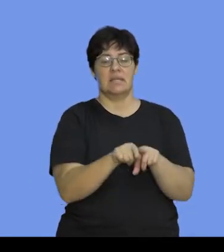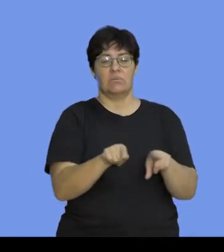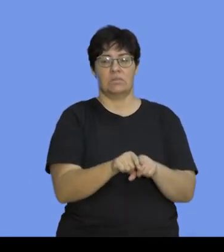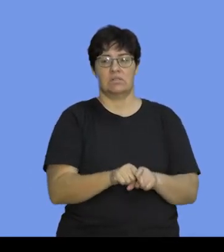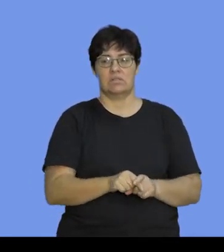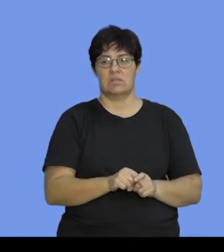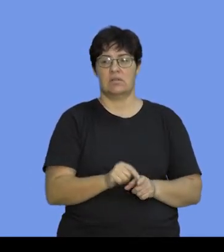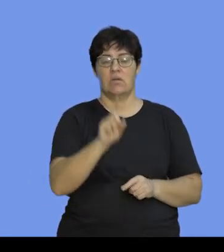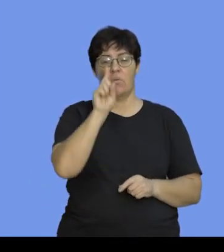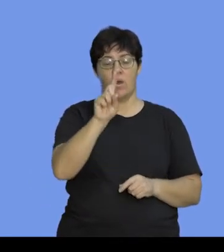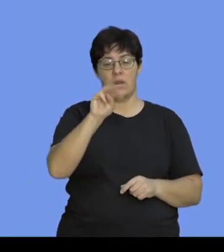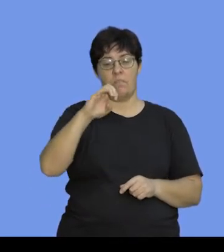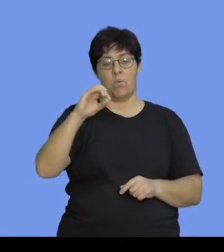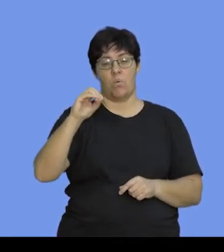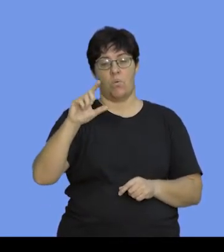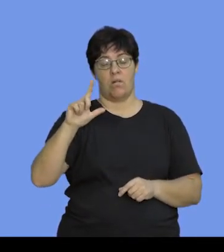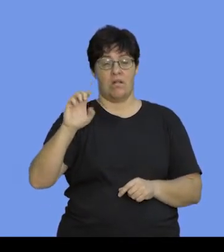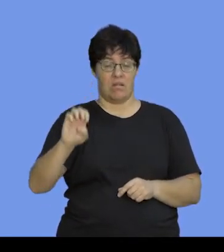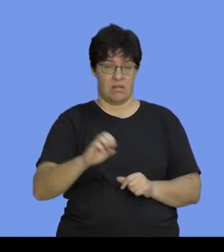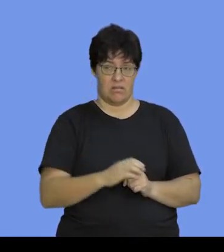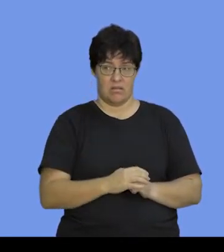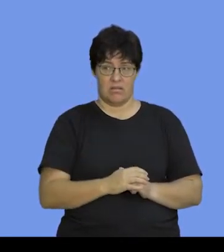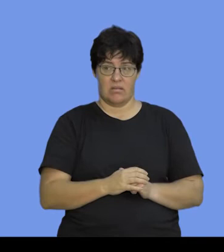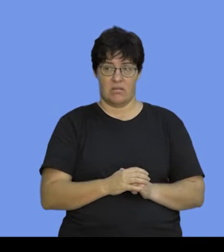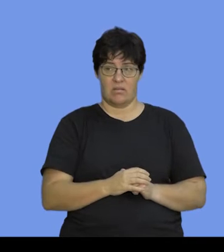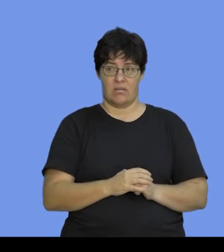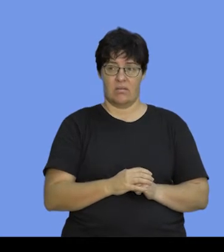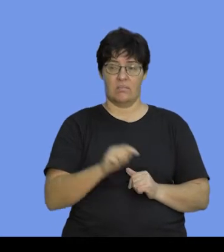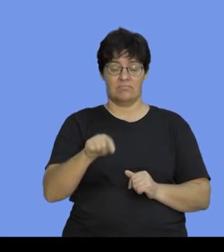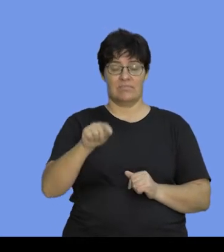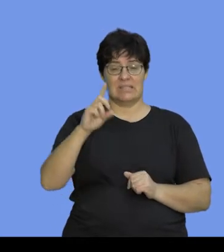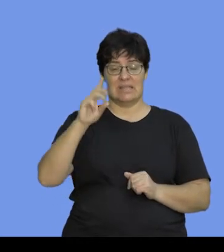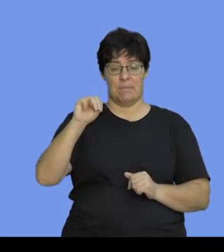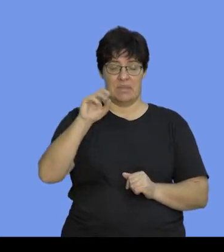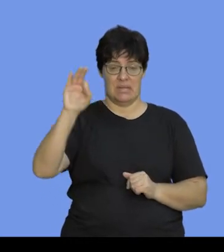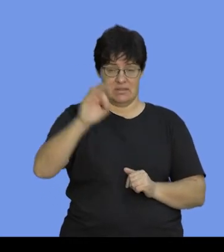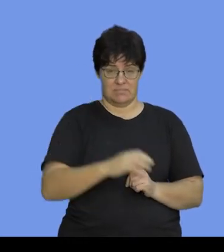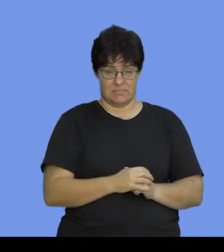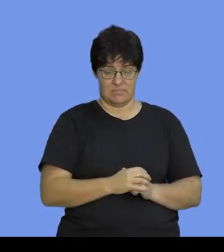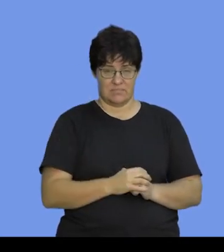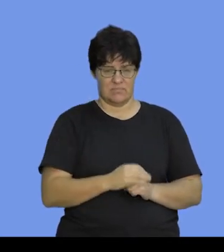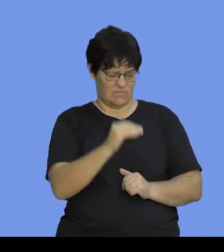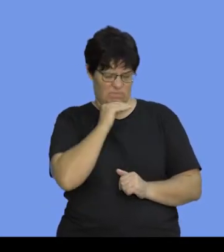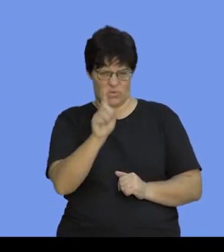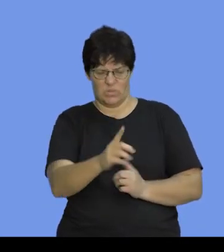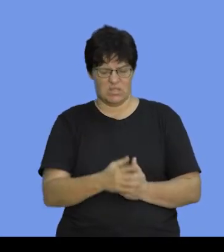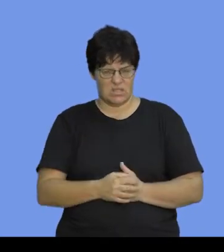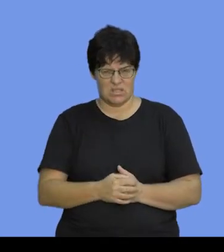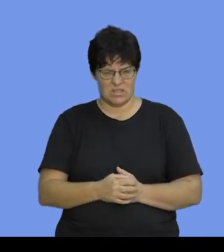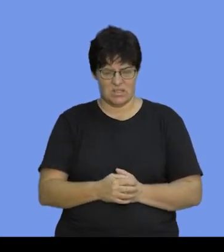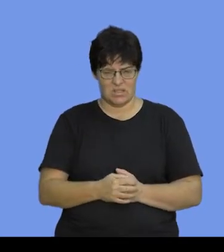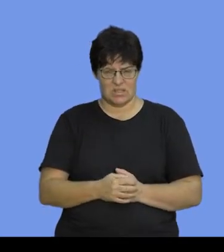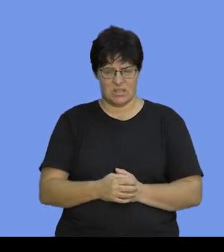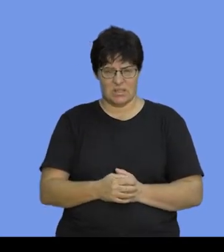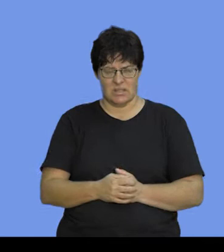to 1 mole, okay, per cubic decimeter, right? What does this mean when we say